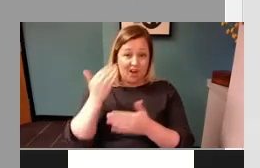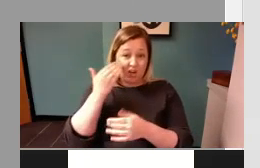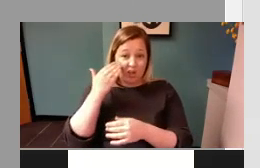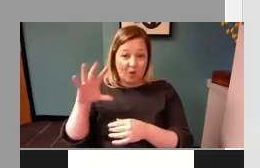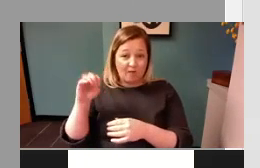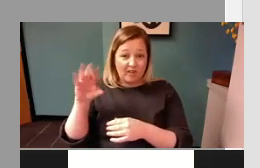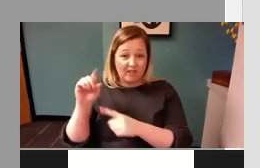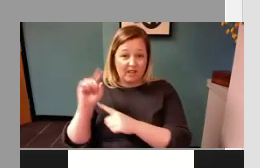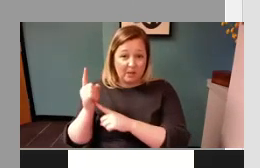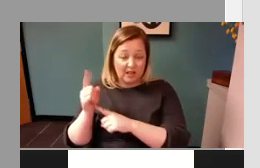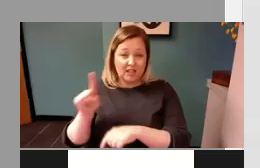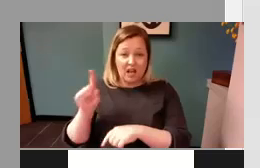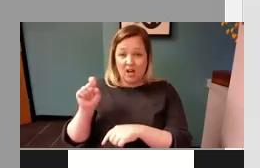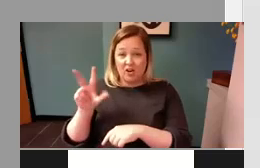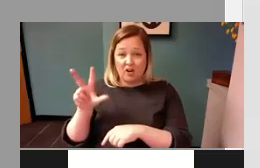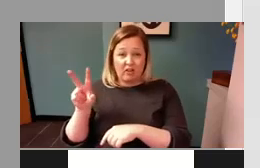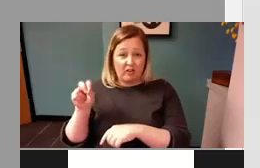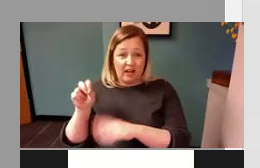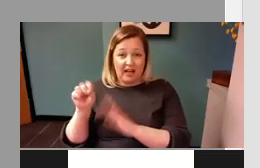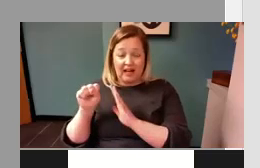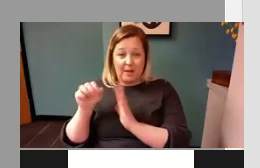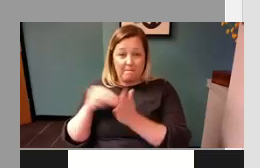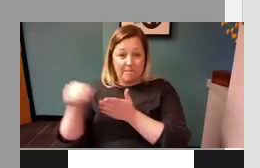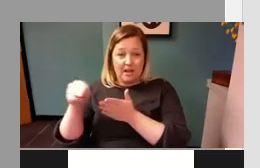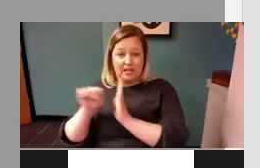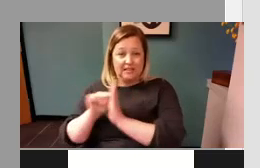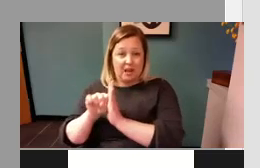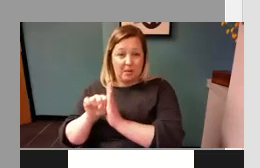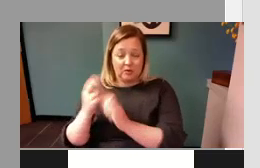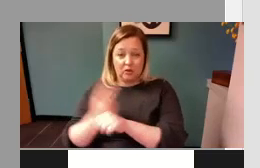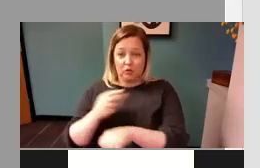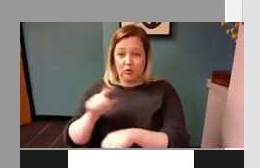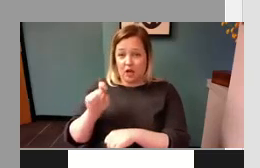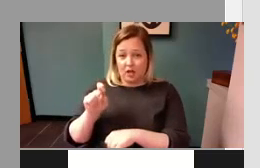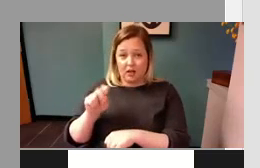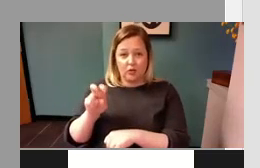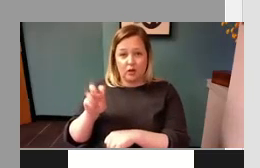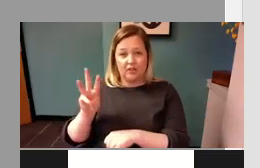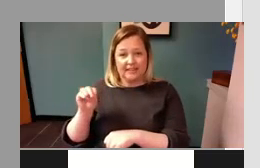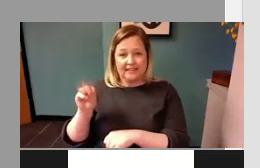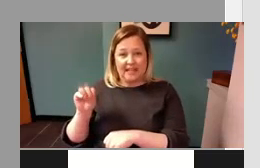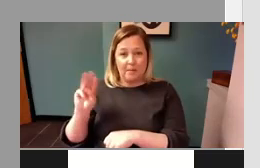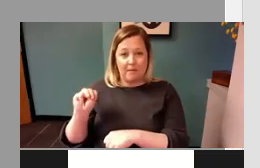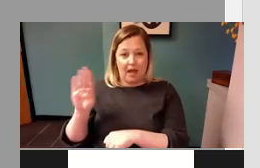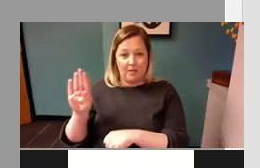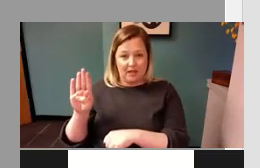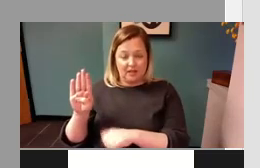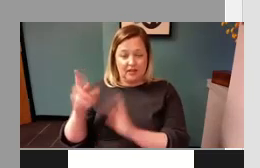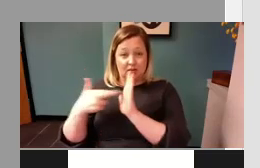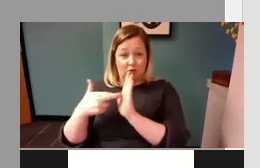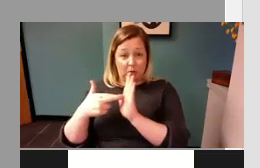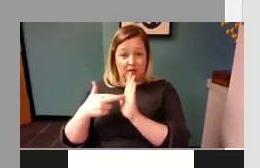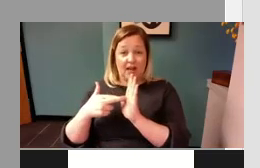million samples, we used 260 megabits to represent that particular song. If we now use this